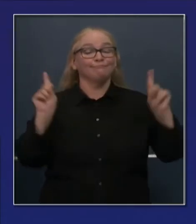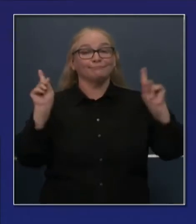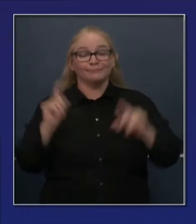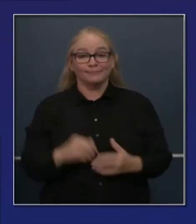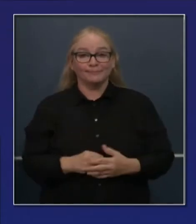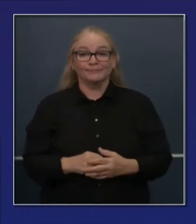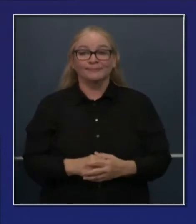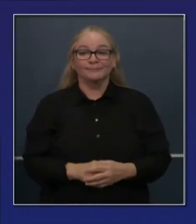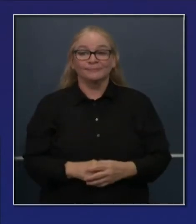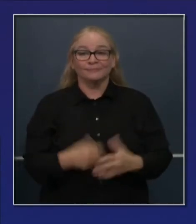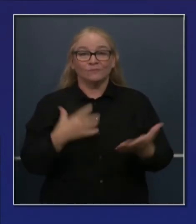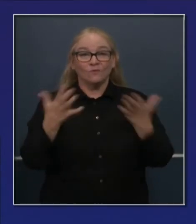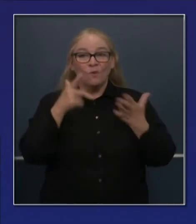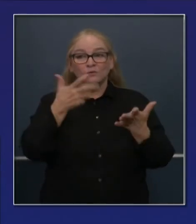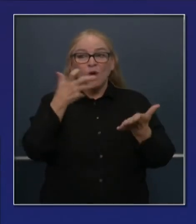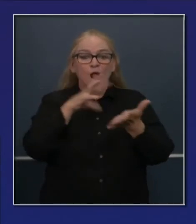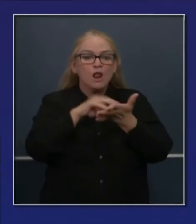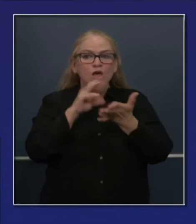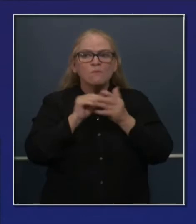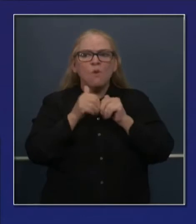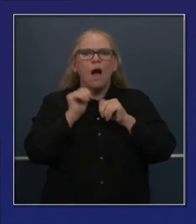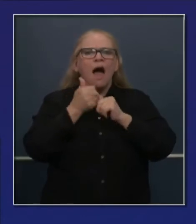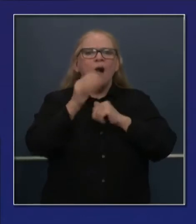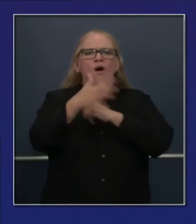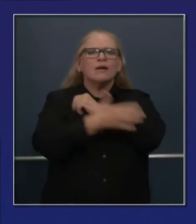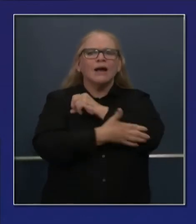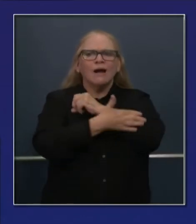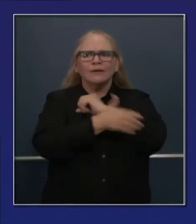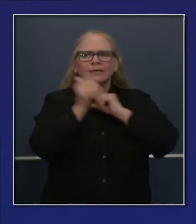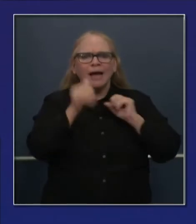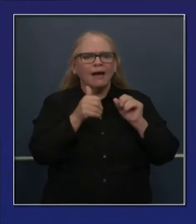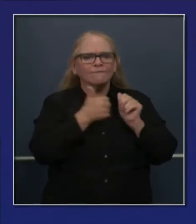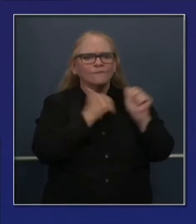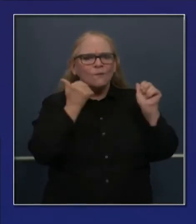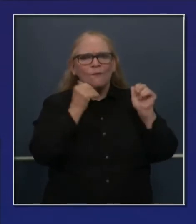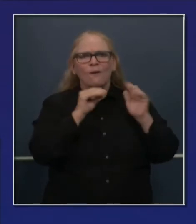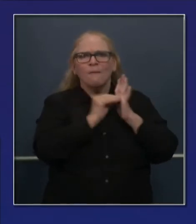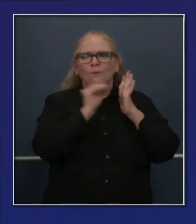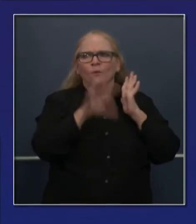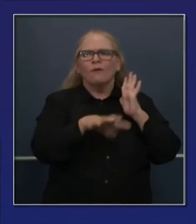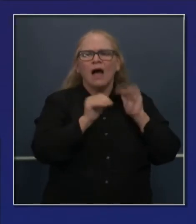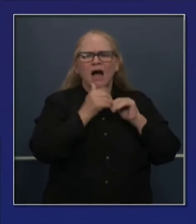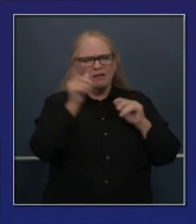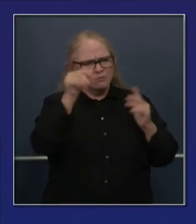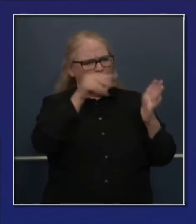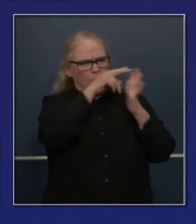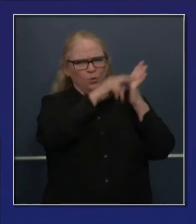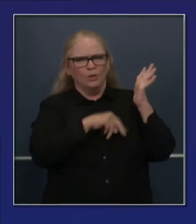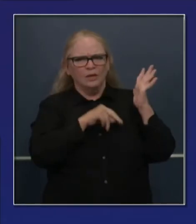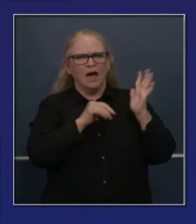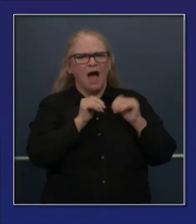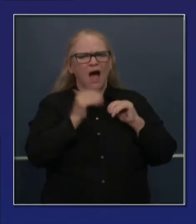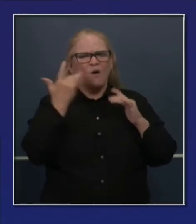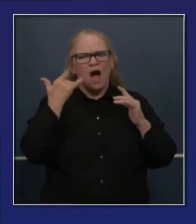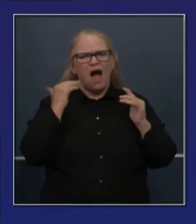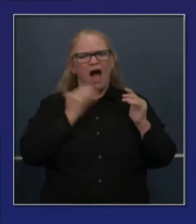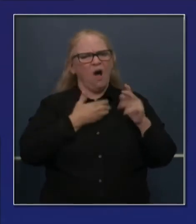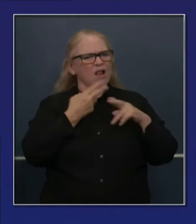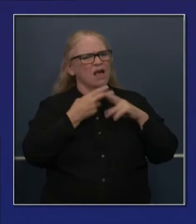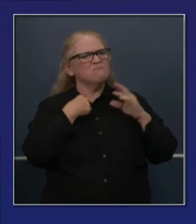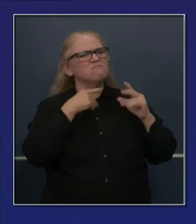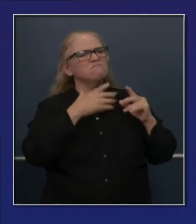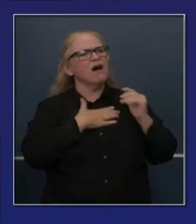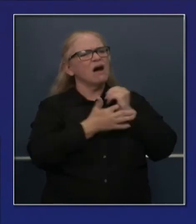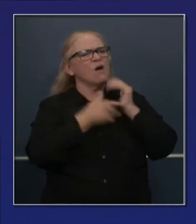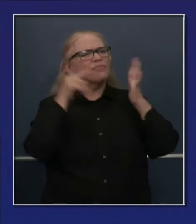people want to learn more about the monitoring list, want to get under the hood, understand the criteria that leads to how you end up on it and how you end up off it.